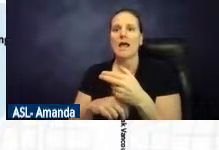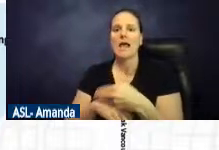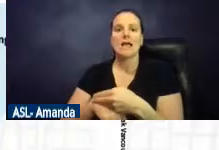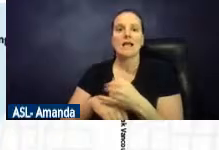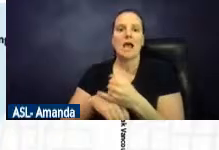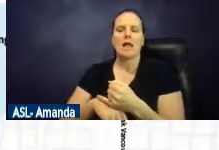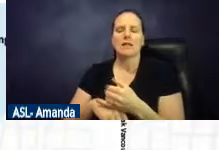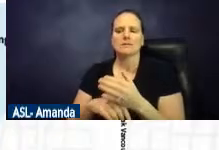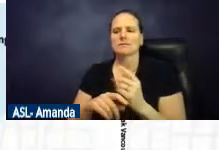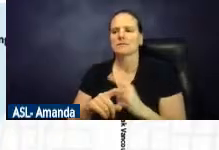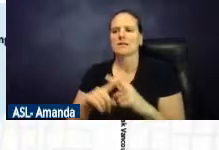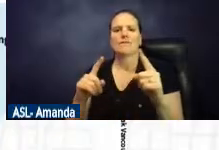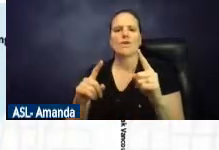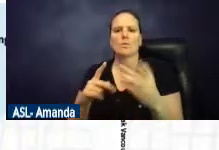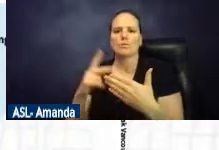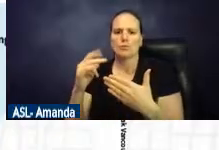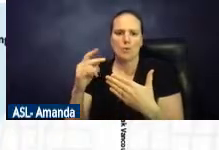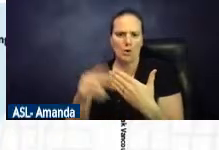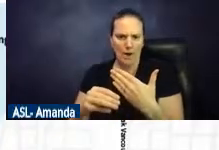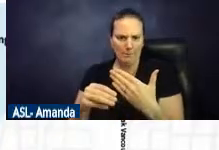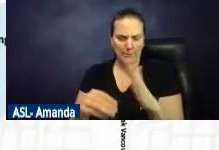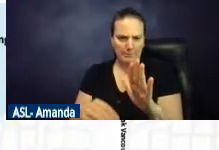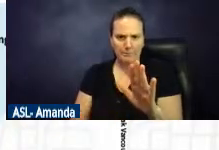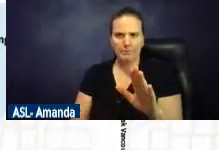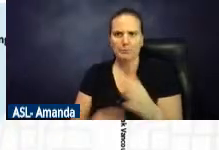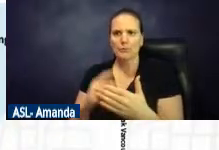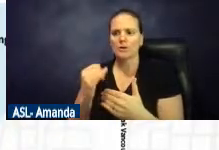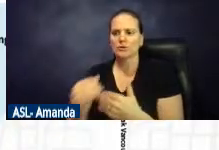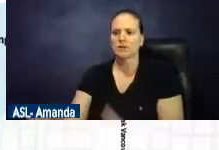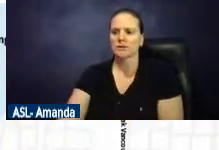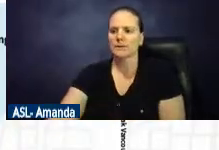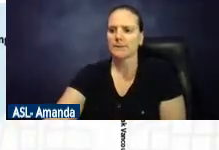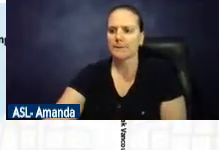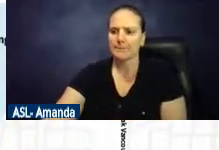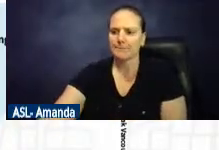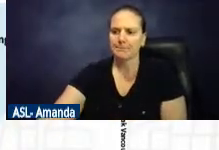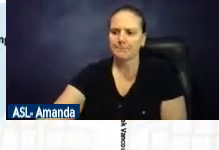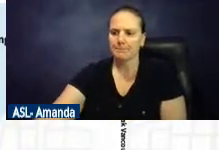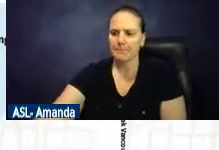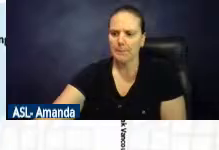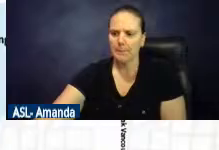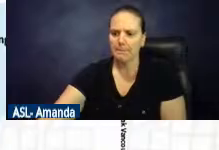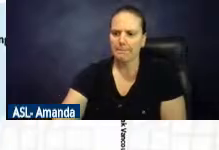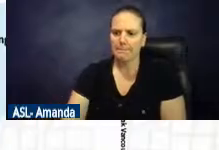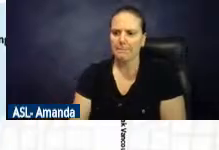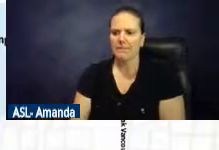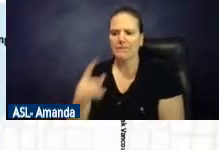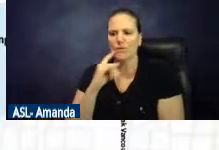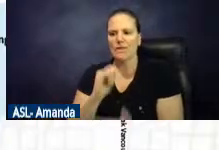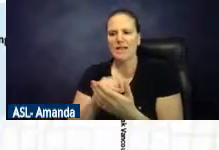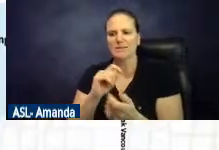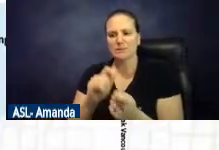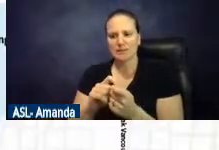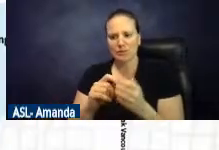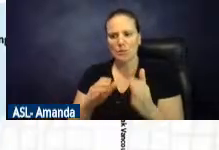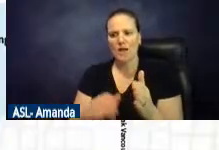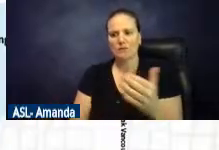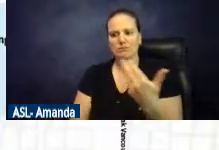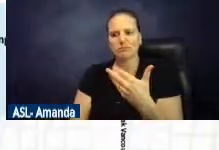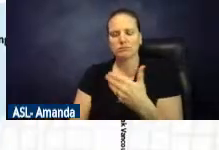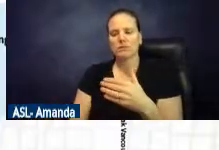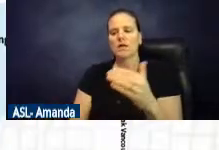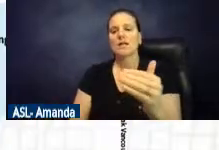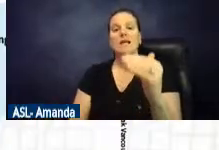different program project for the specific guideway across Hayden Island. Next